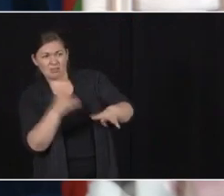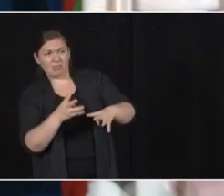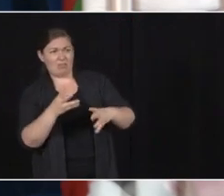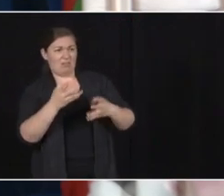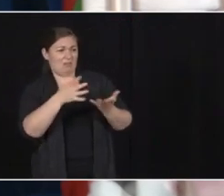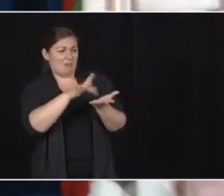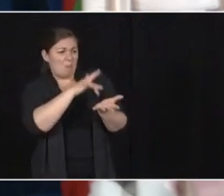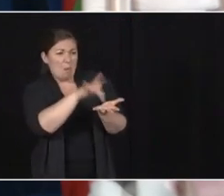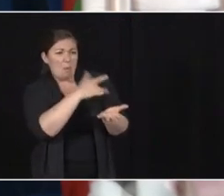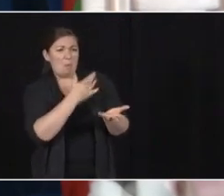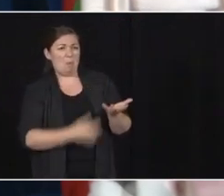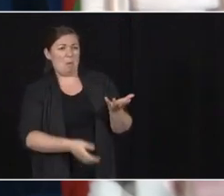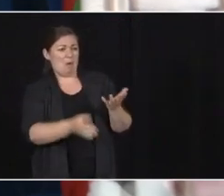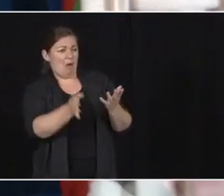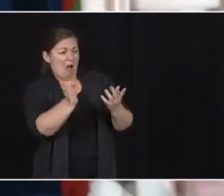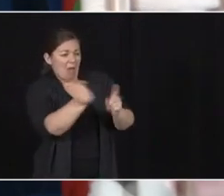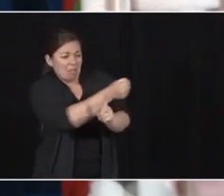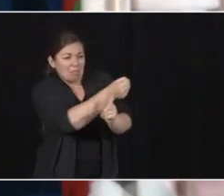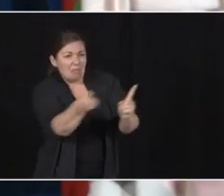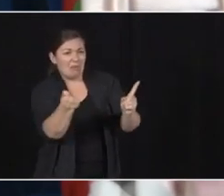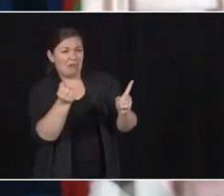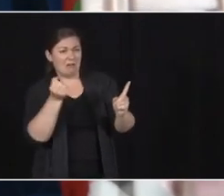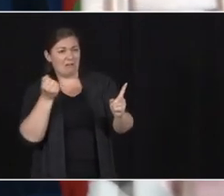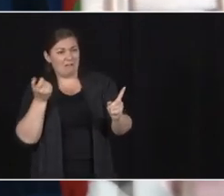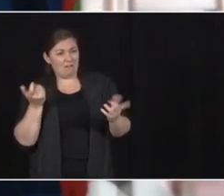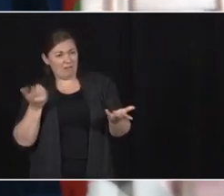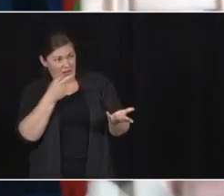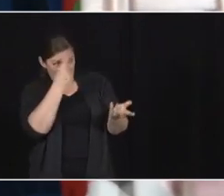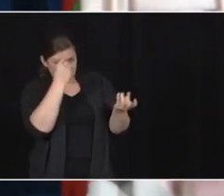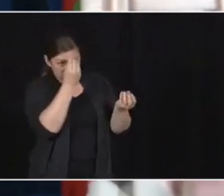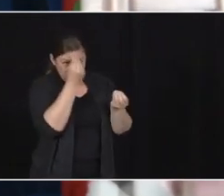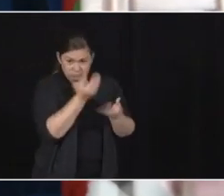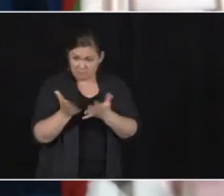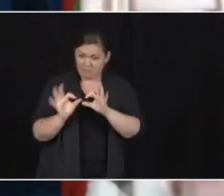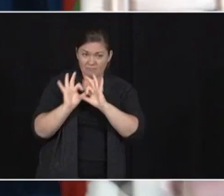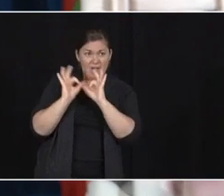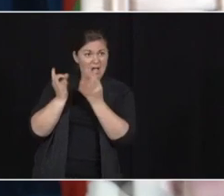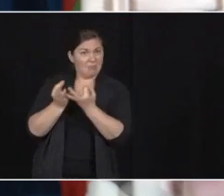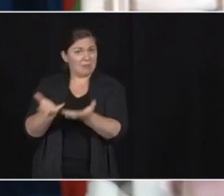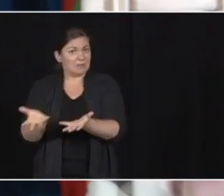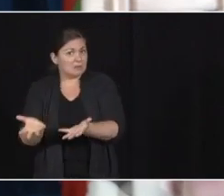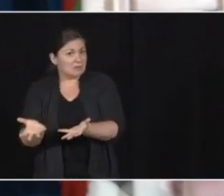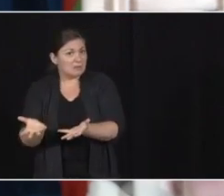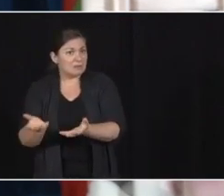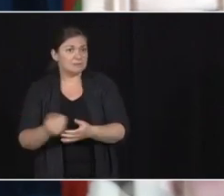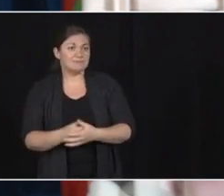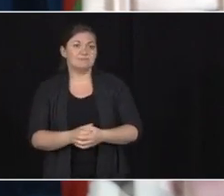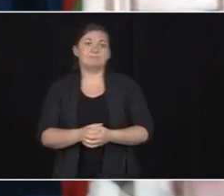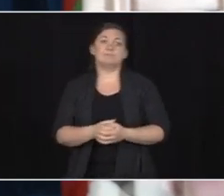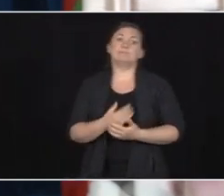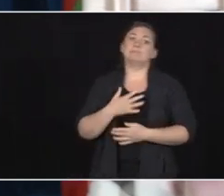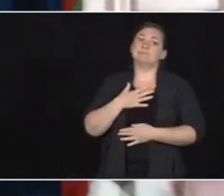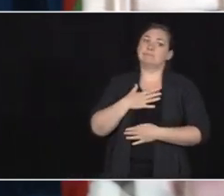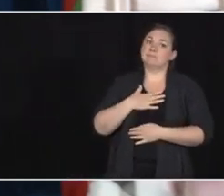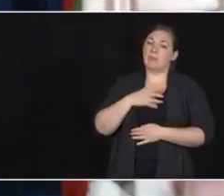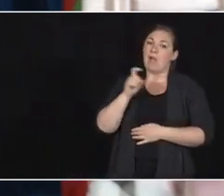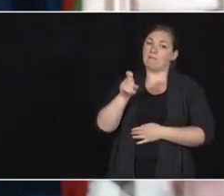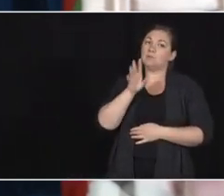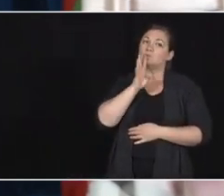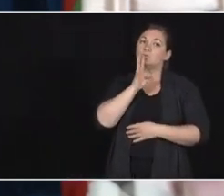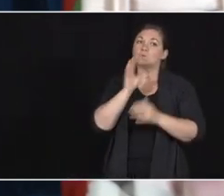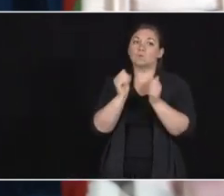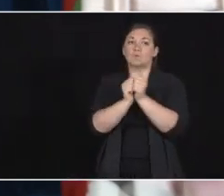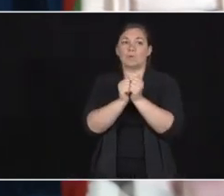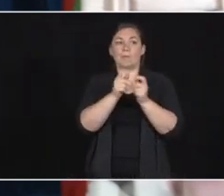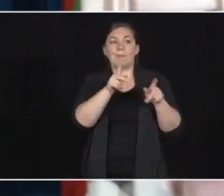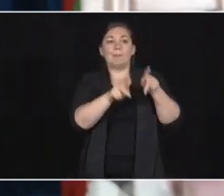their loved one may be a victim of abuse and neglect? I would have to talk to the long-term care folks